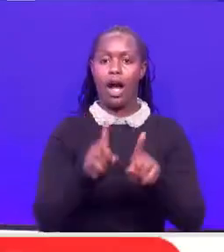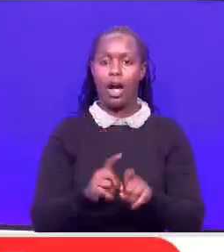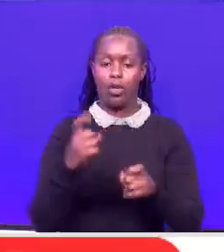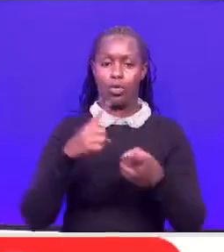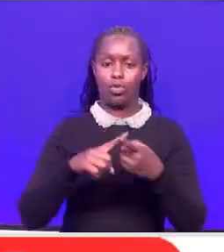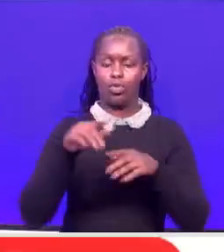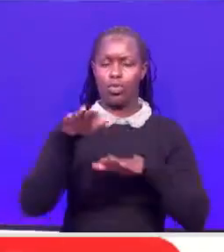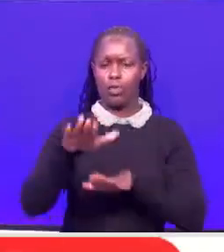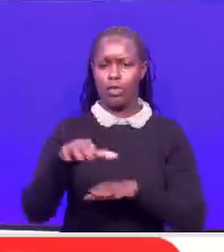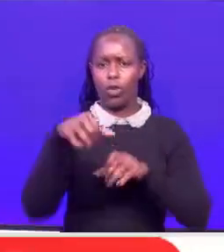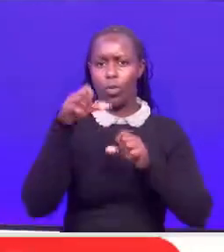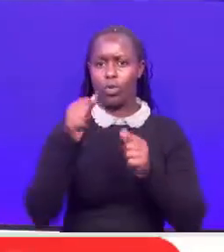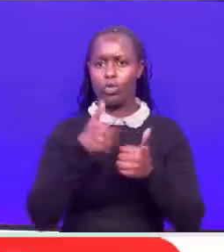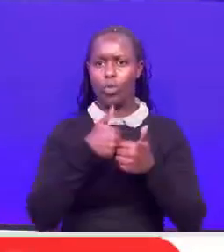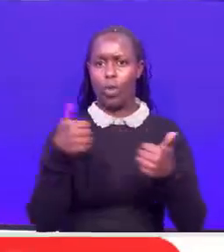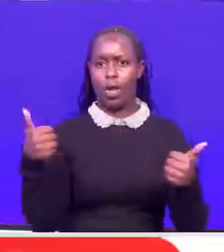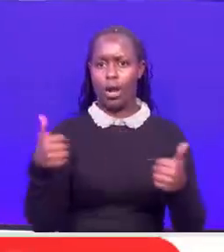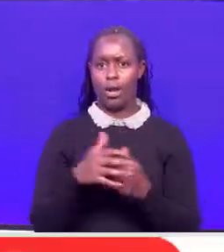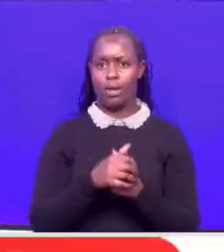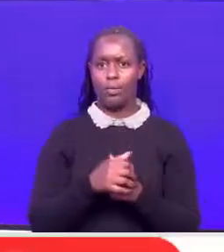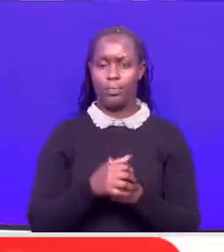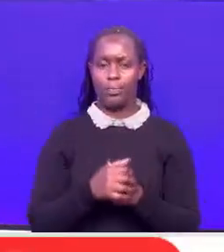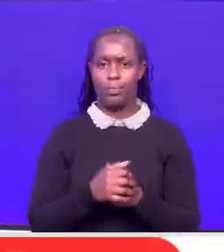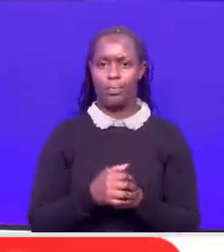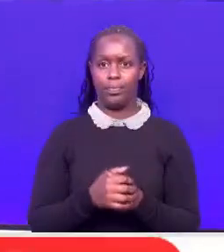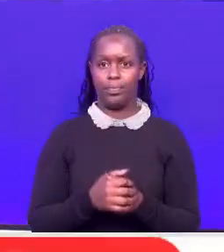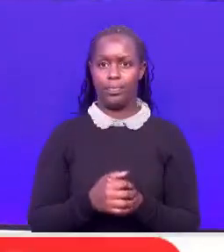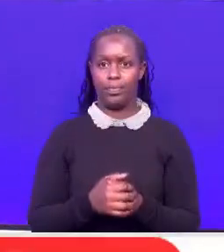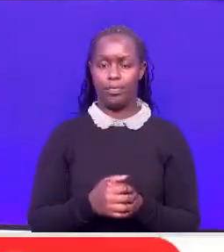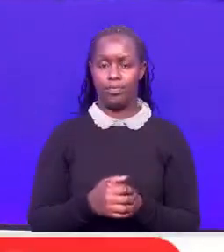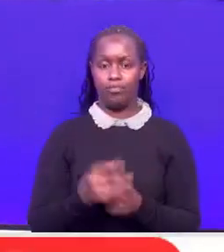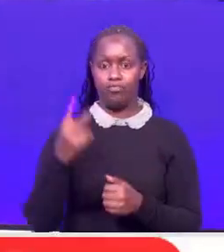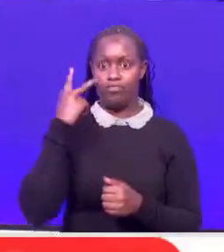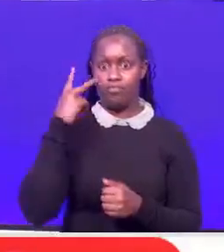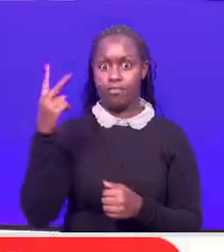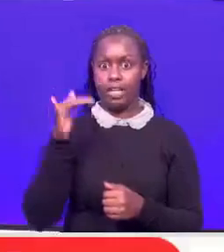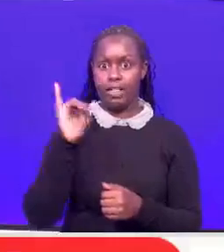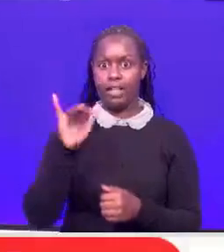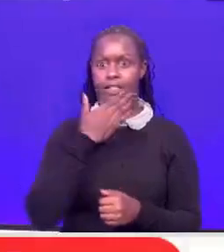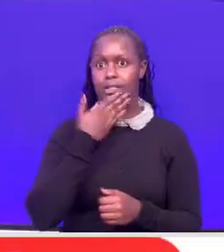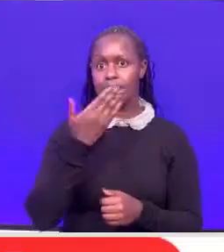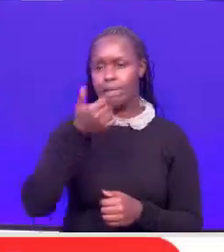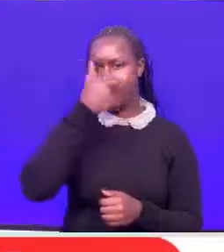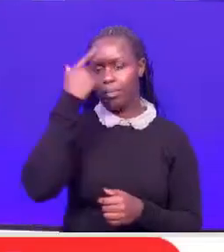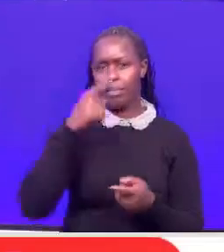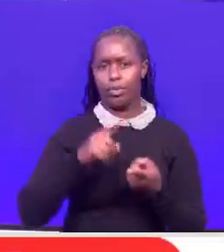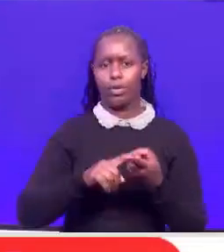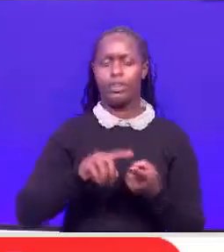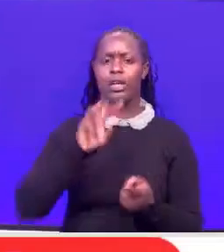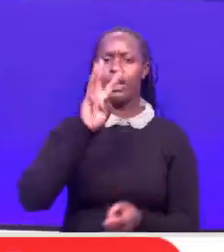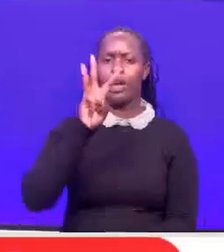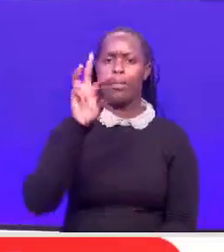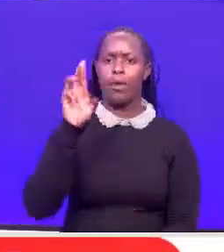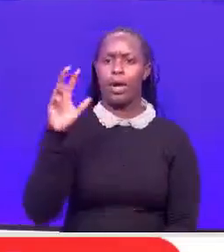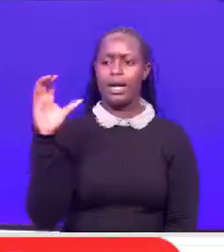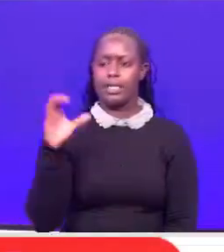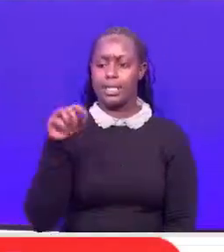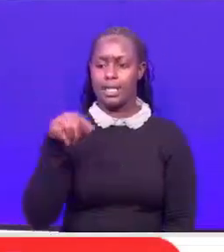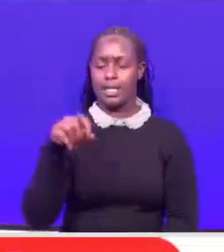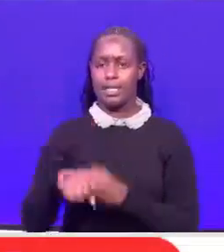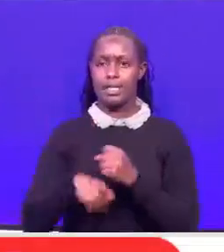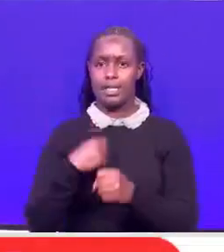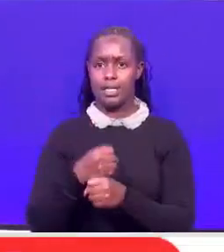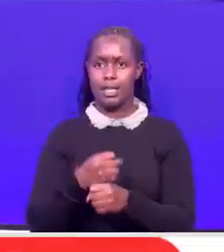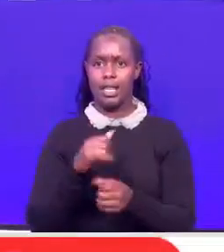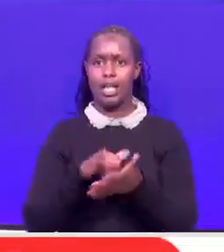flow throughout the event. We are actually anticipated that this safari rally for this year could have been one of the hectic